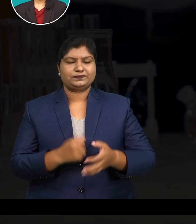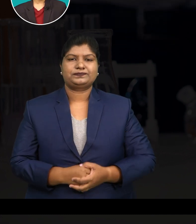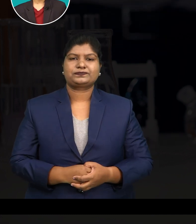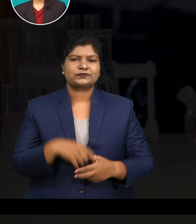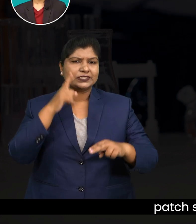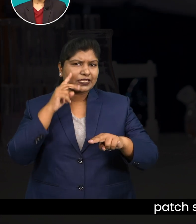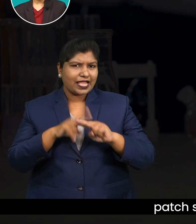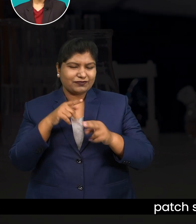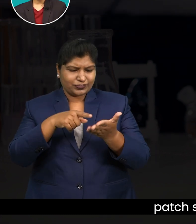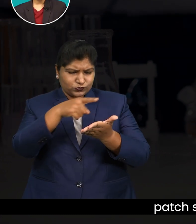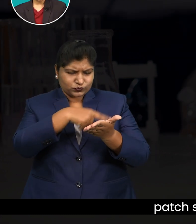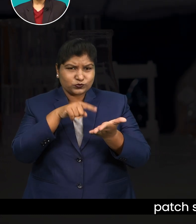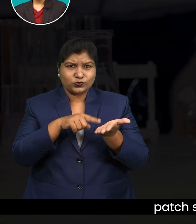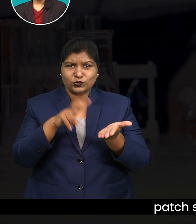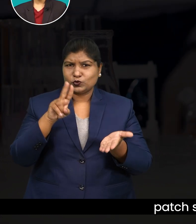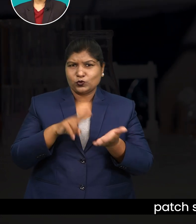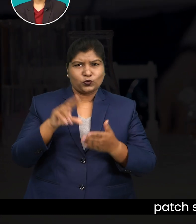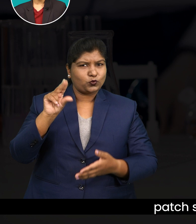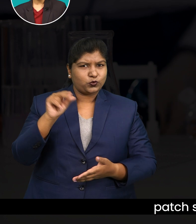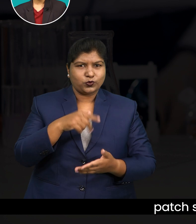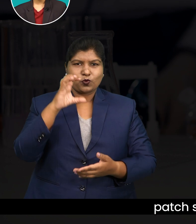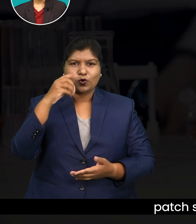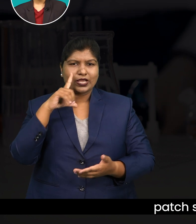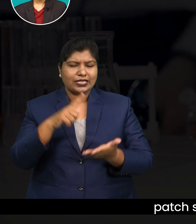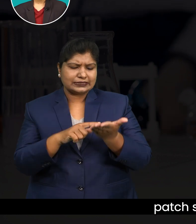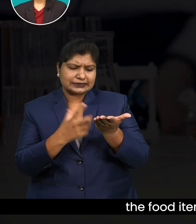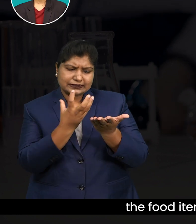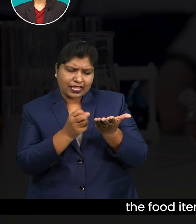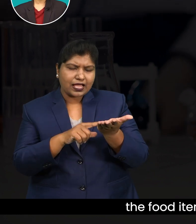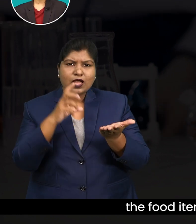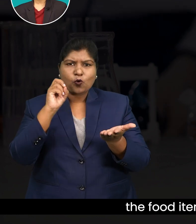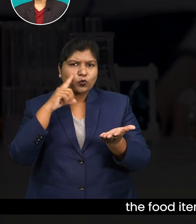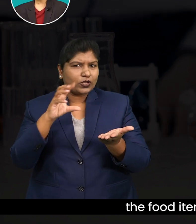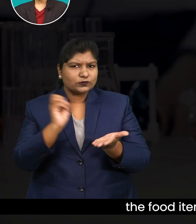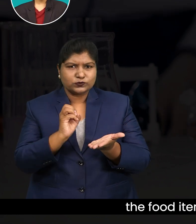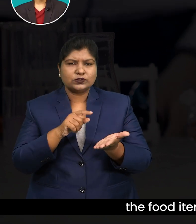If no oily patch shows up after drying, the food